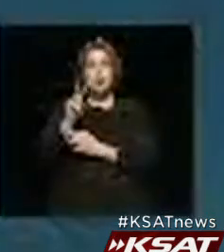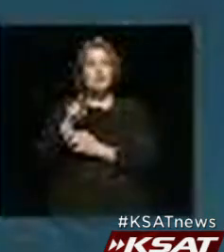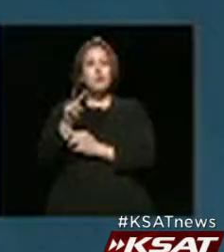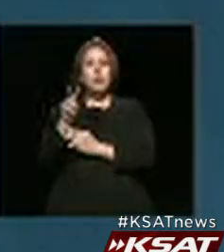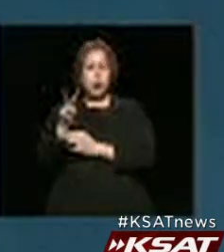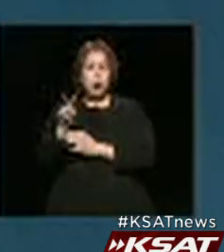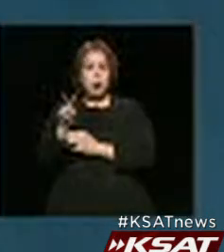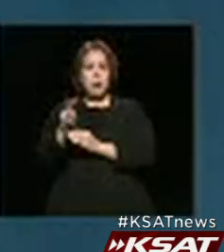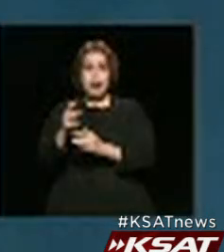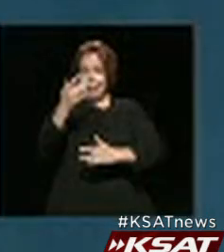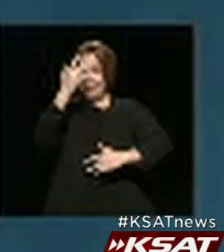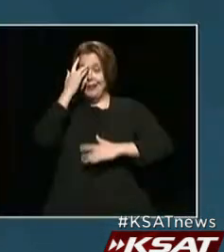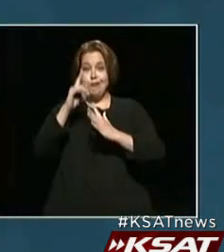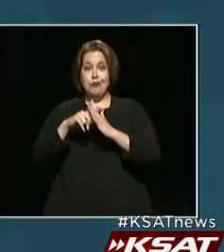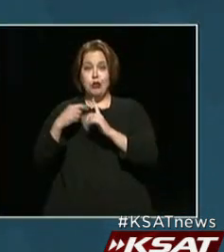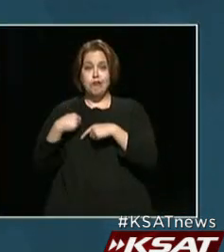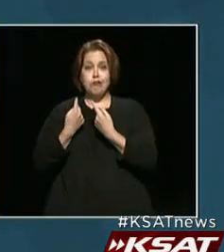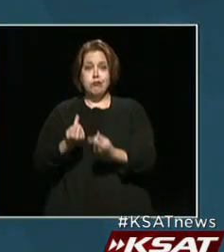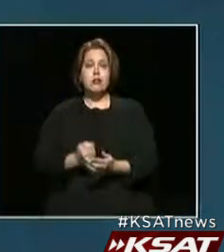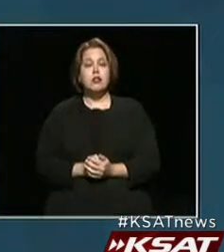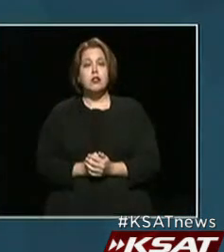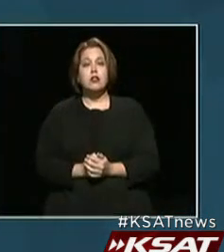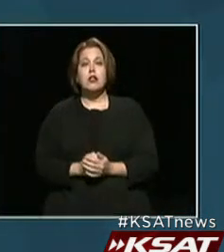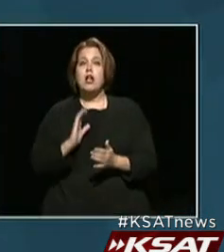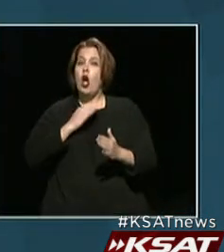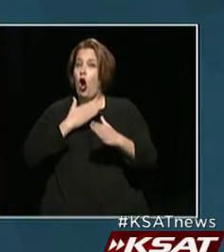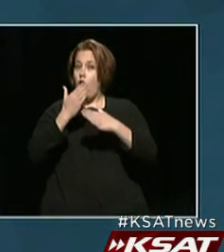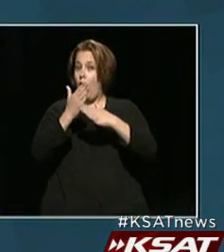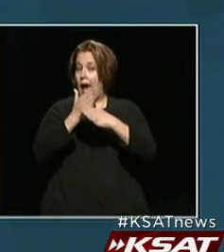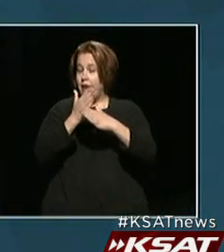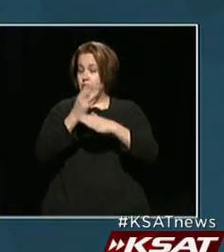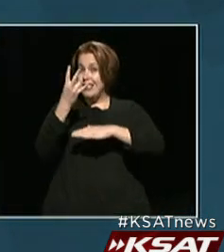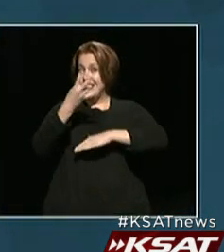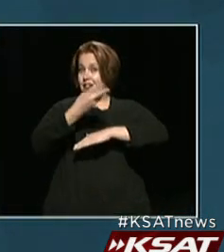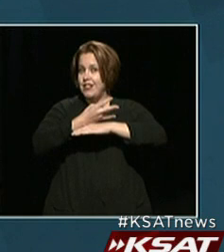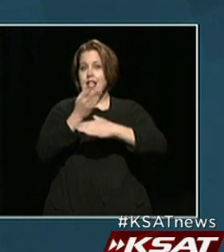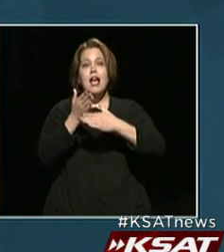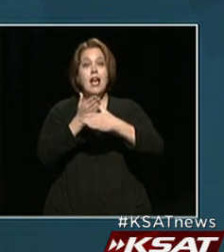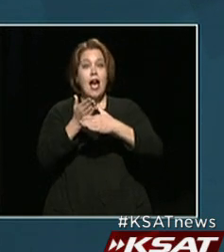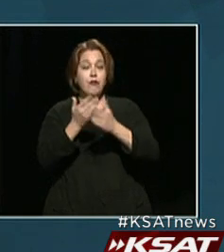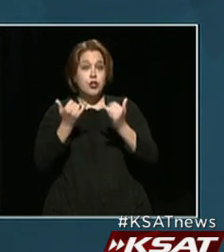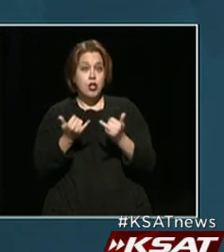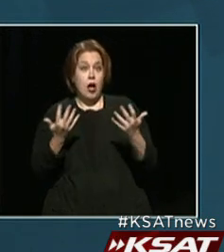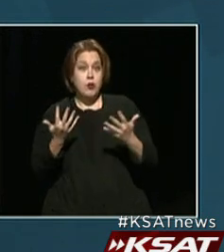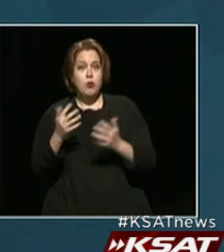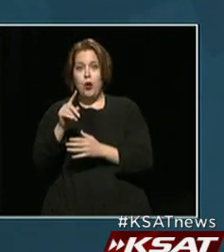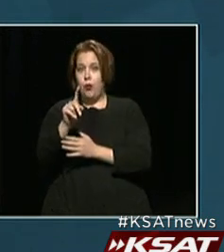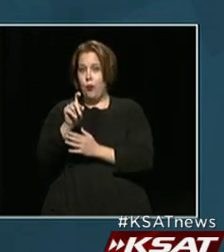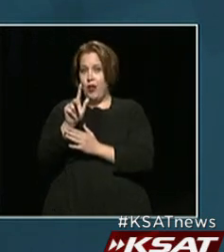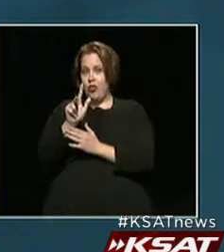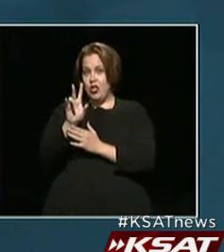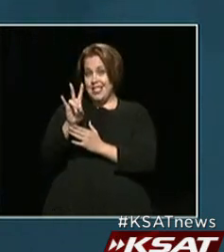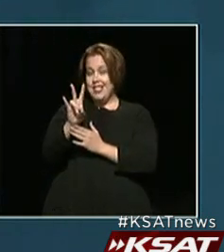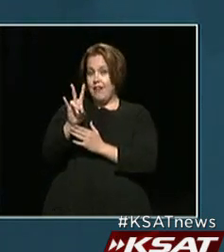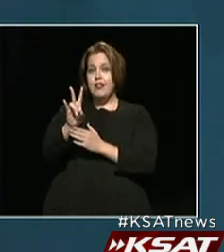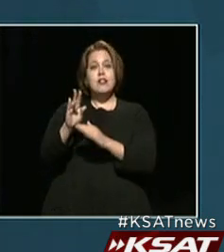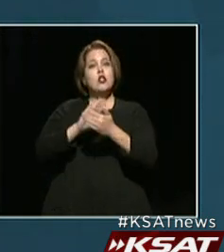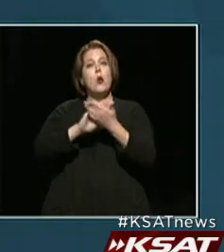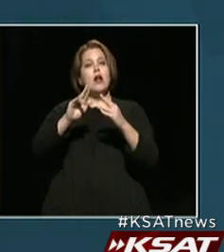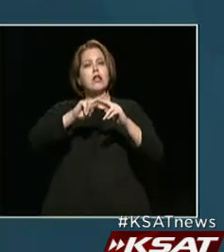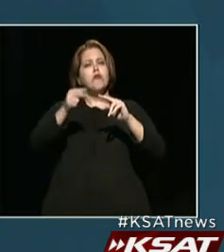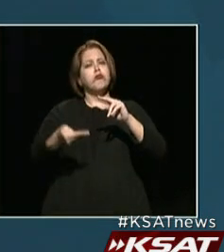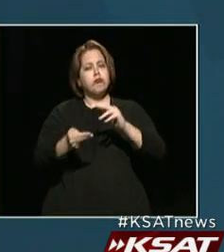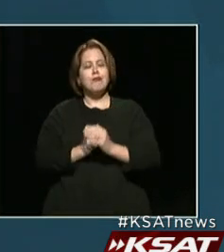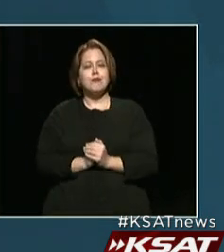45,622 since the pandemic began. Our moving day average, our 7-day moving average now is 137, so a nice drop